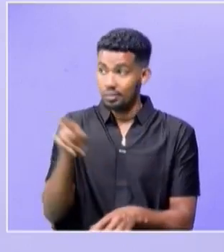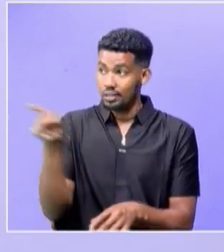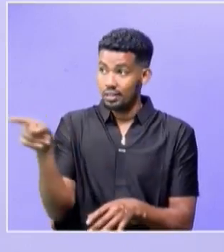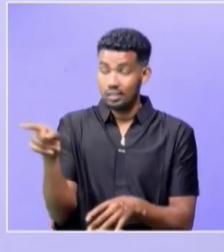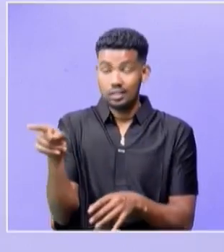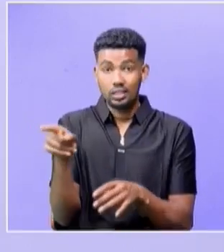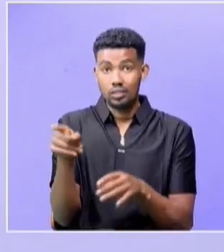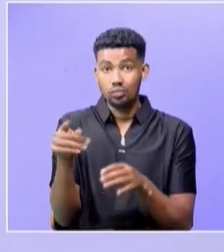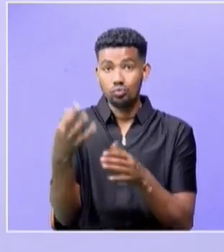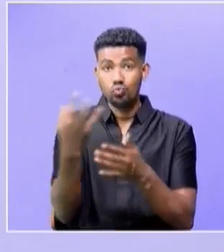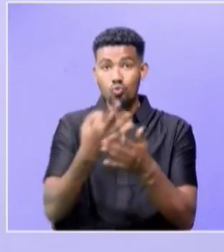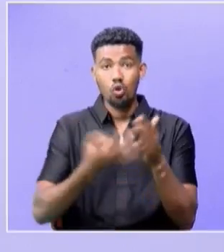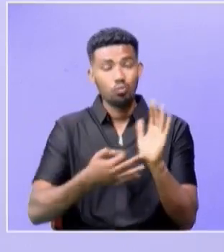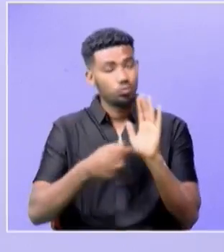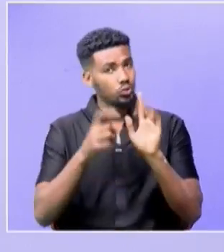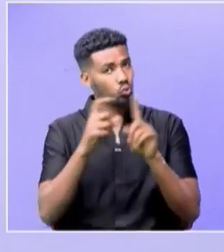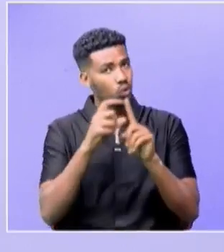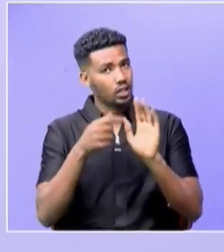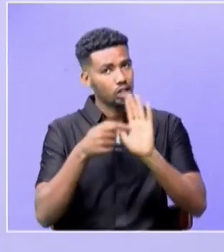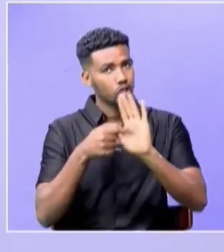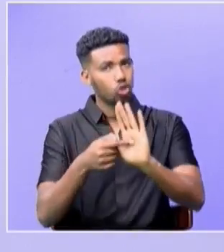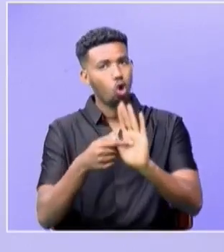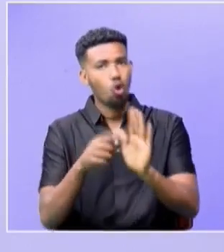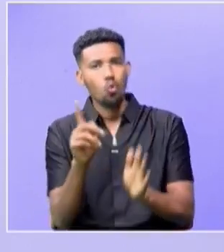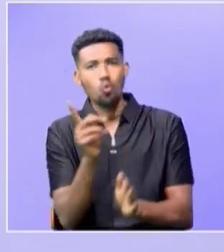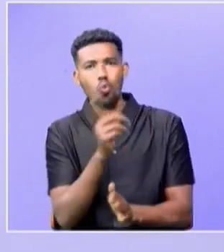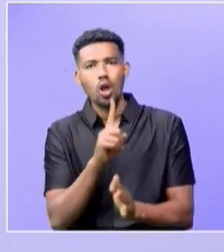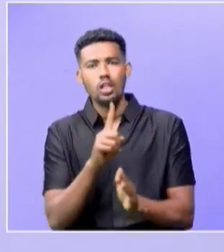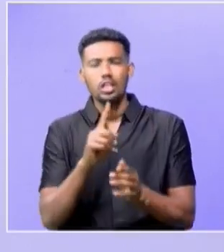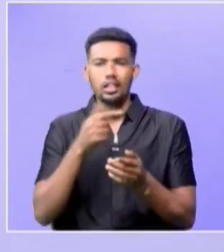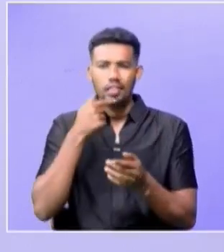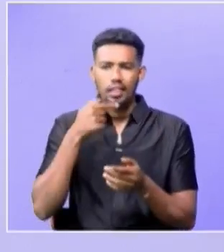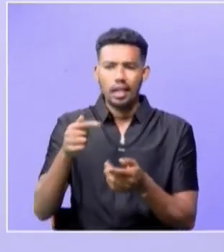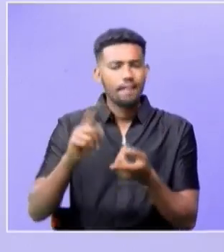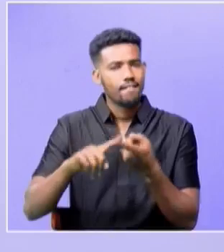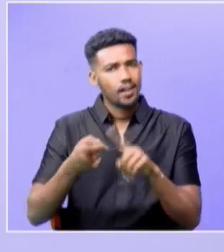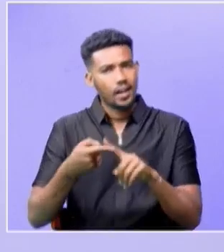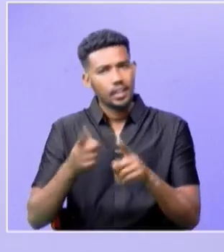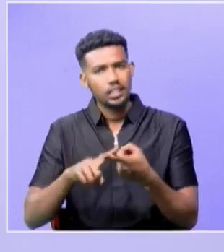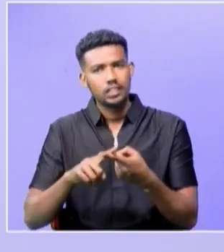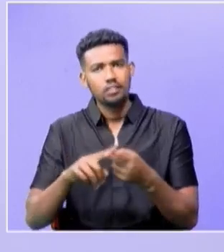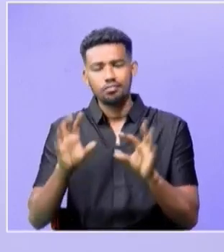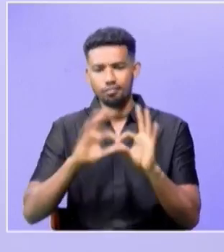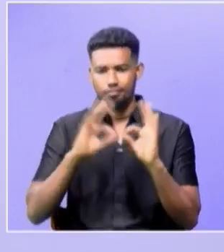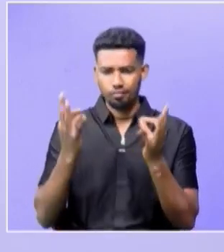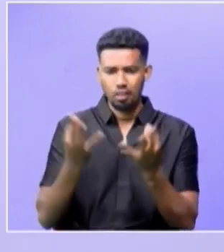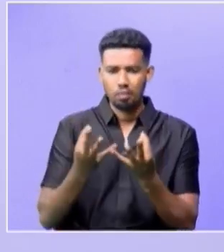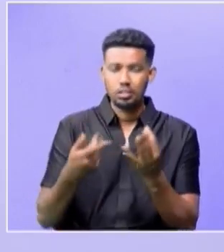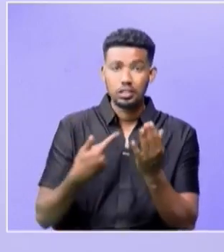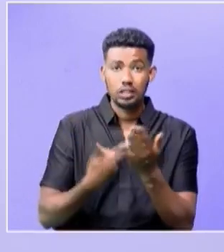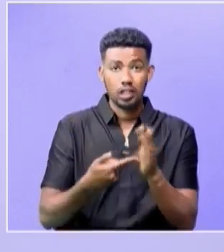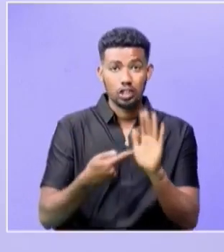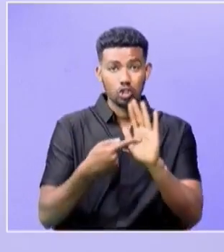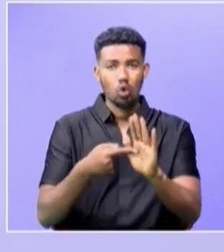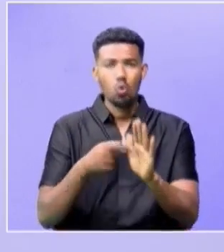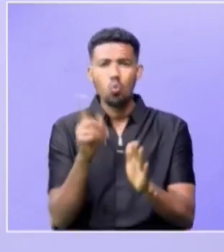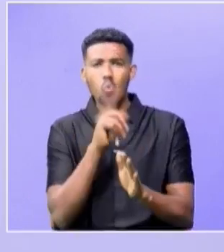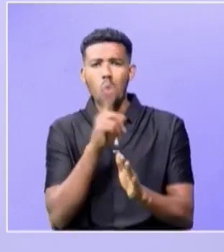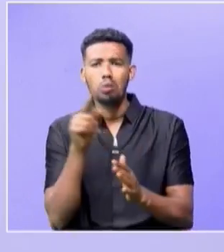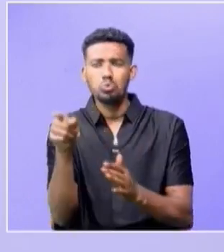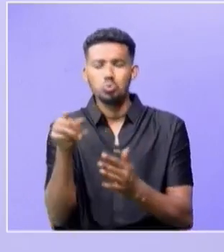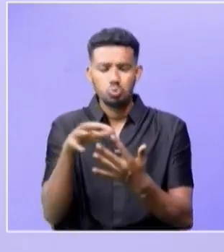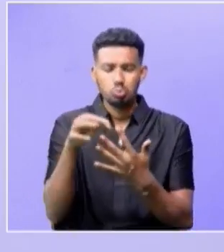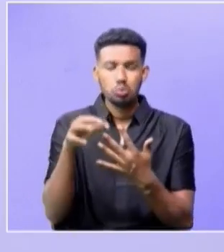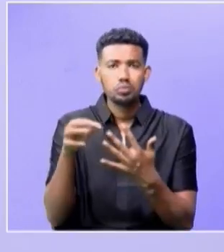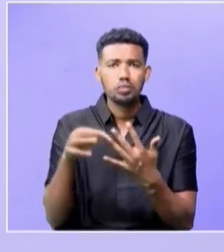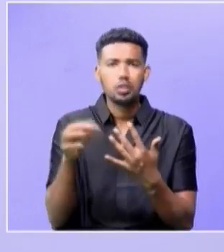that you show or just tell for your friends, your parents, for anyone that show what you don't prefer,